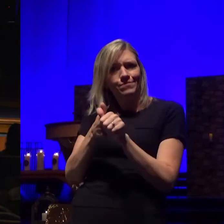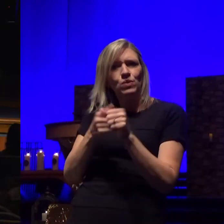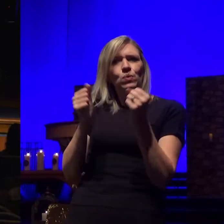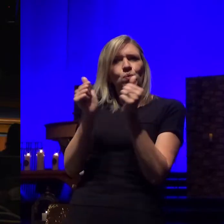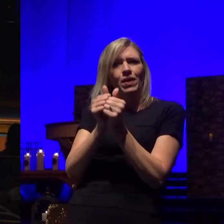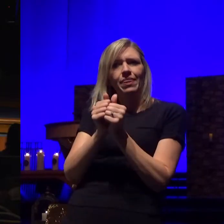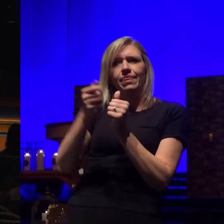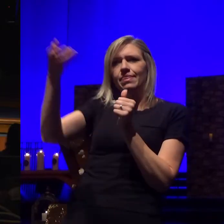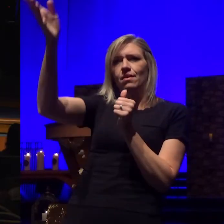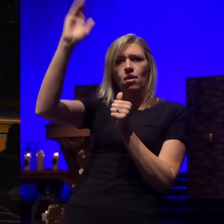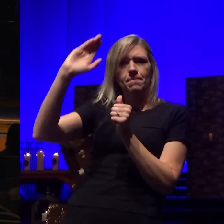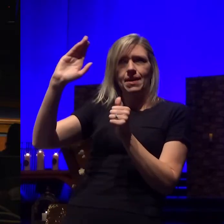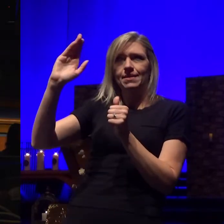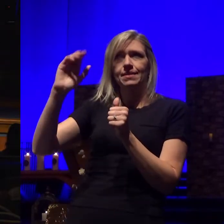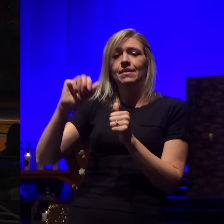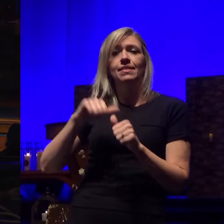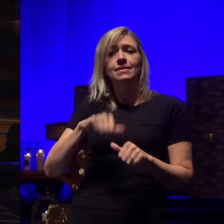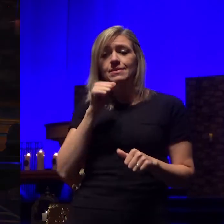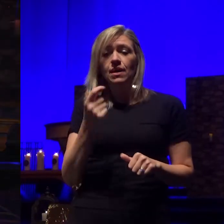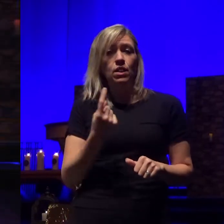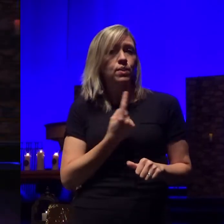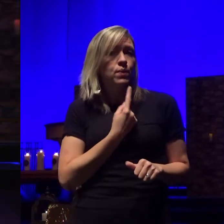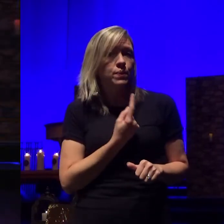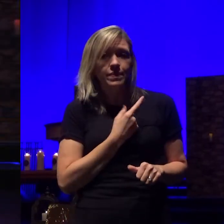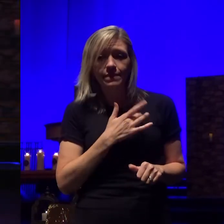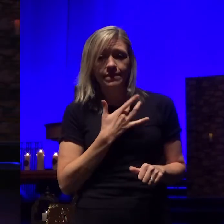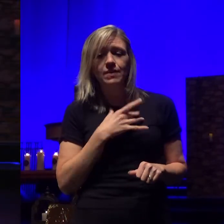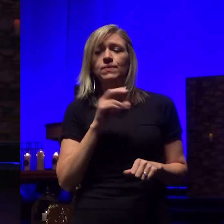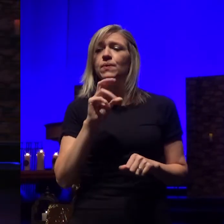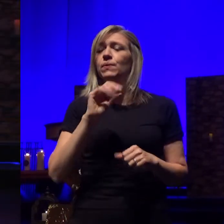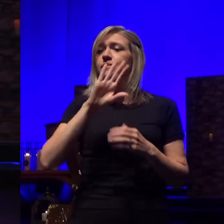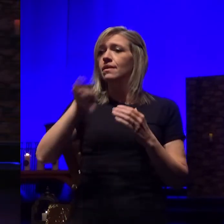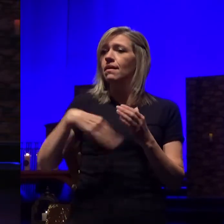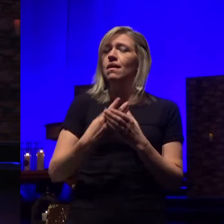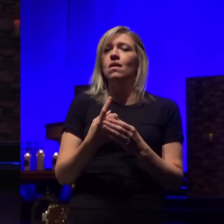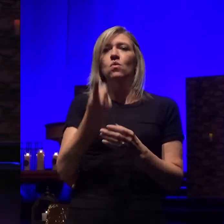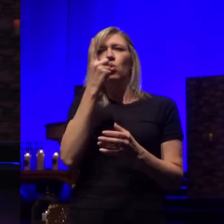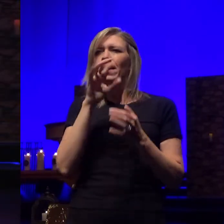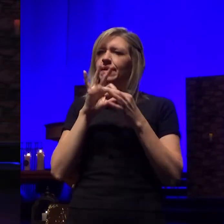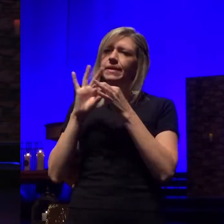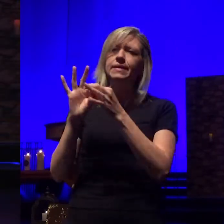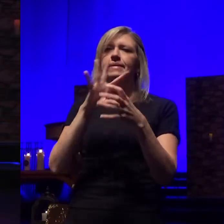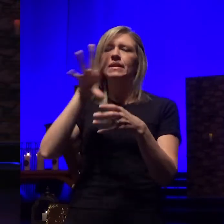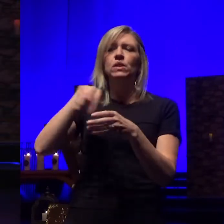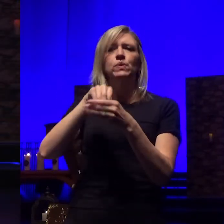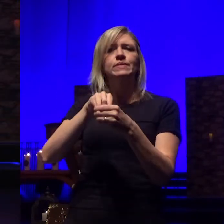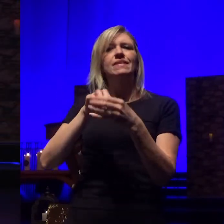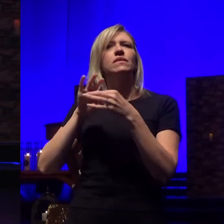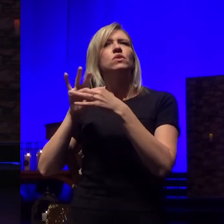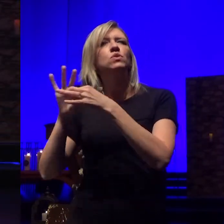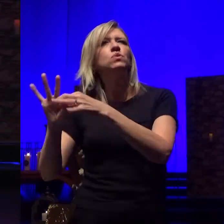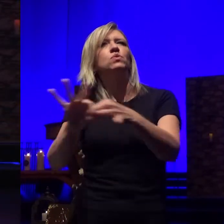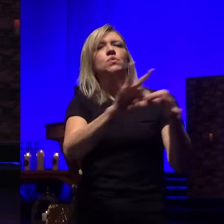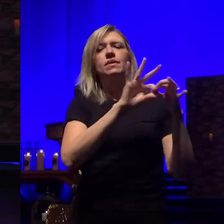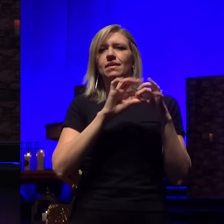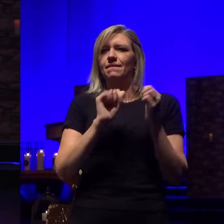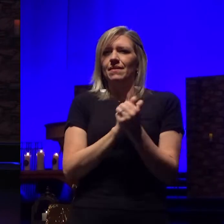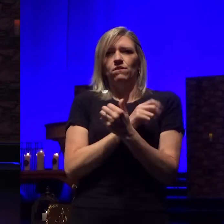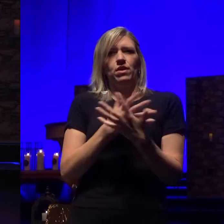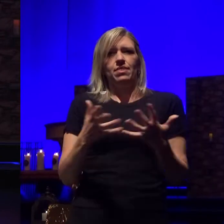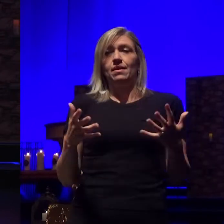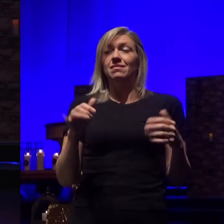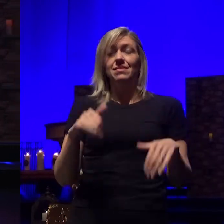This aloneness is not a loneliness. It's the one all-inclusive, all-penetrating unity of everything that